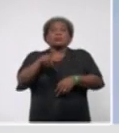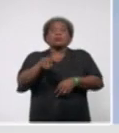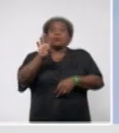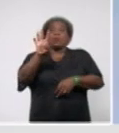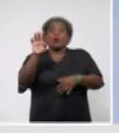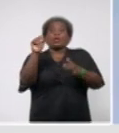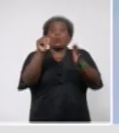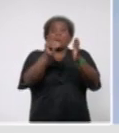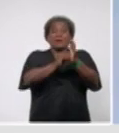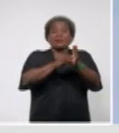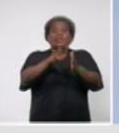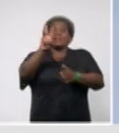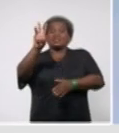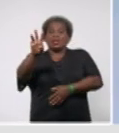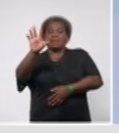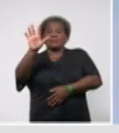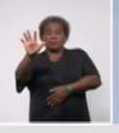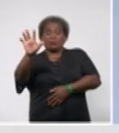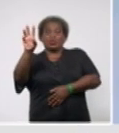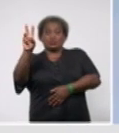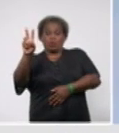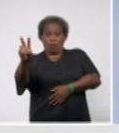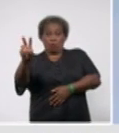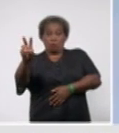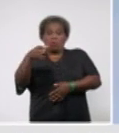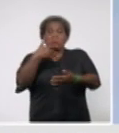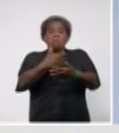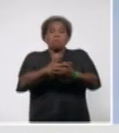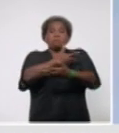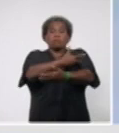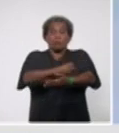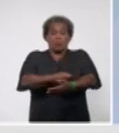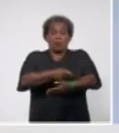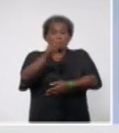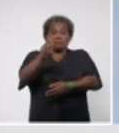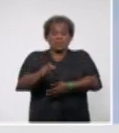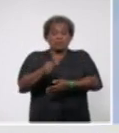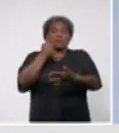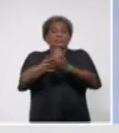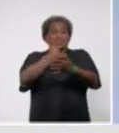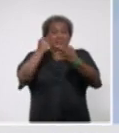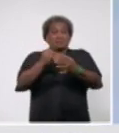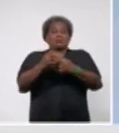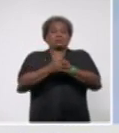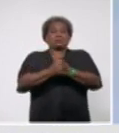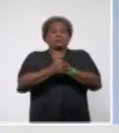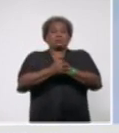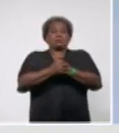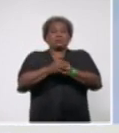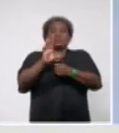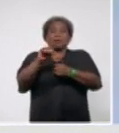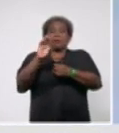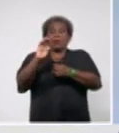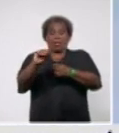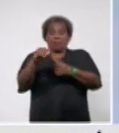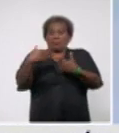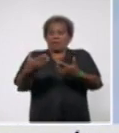This brings the total number of samples processed in the entire country since the pandemic